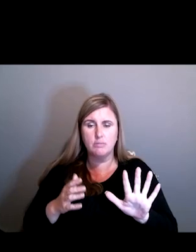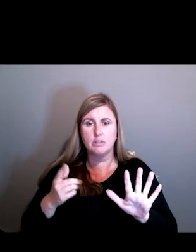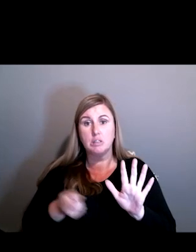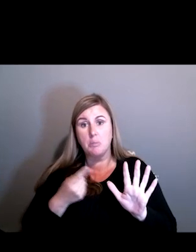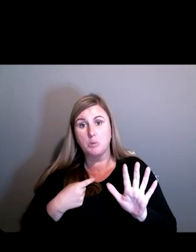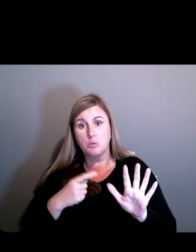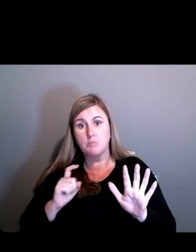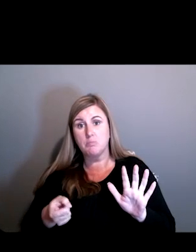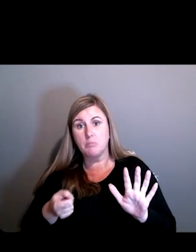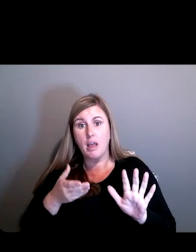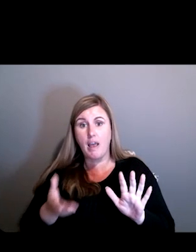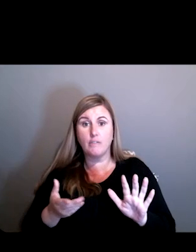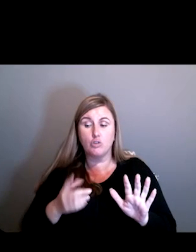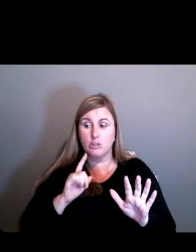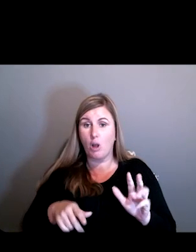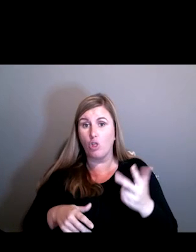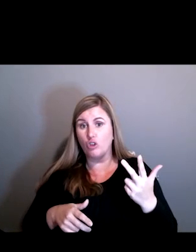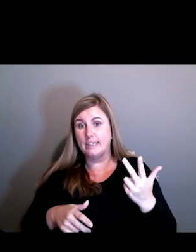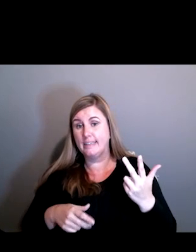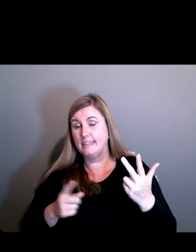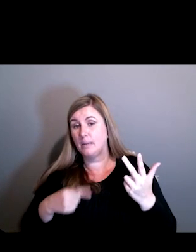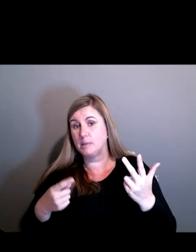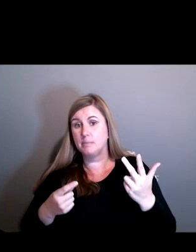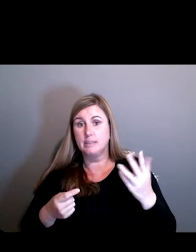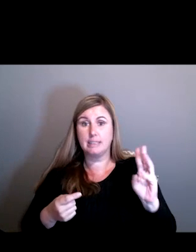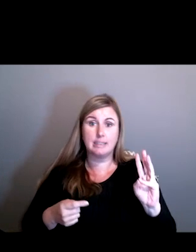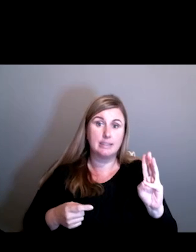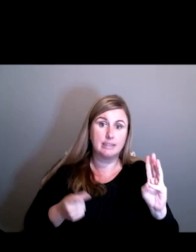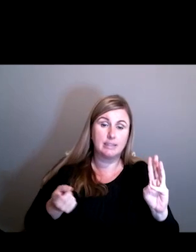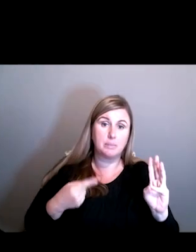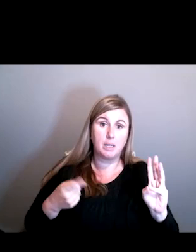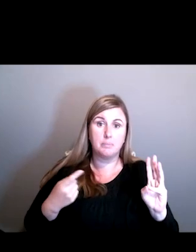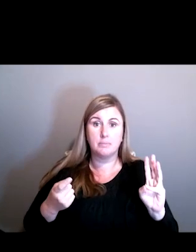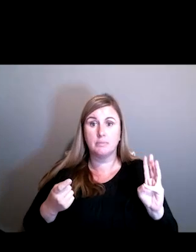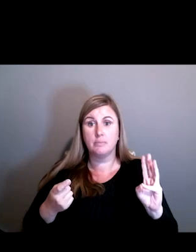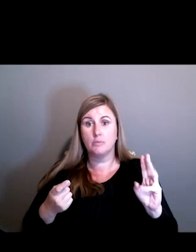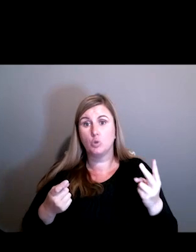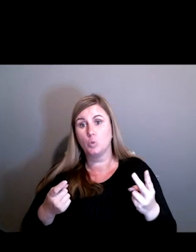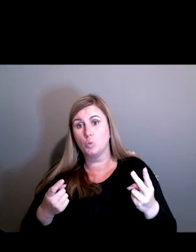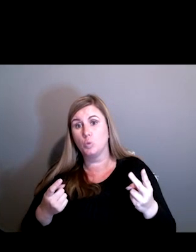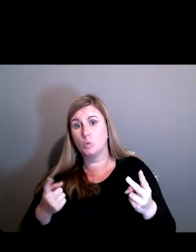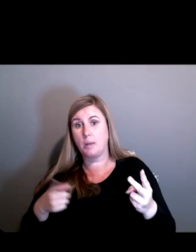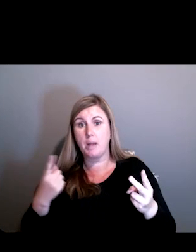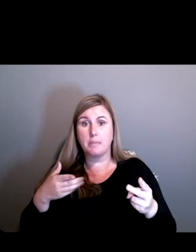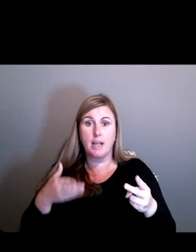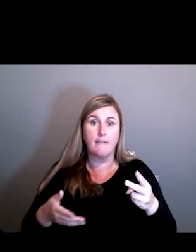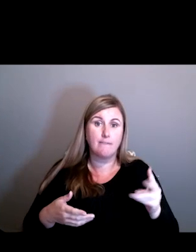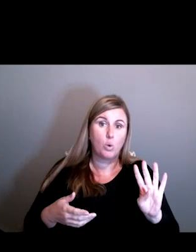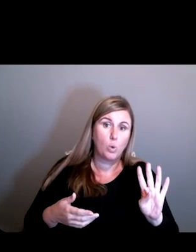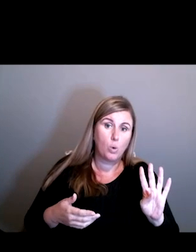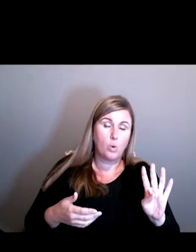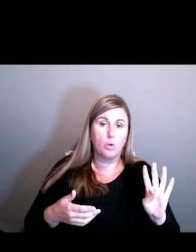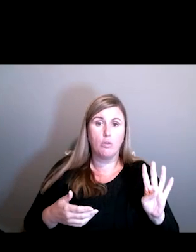responses is 5. So that means sometimes we reinforce after they respond 3 times, sometimes after 6 times, sometimes after